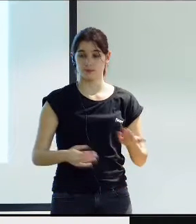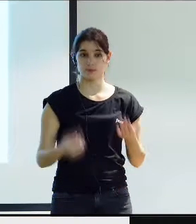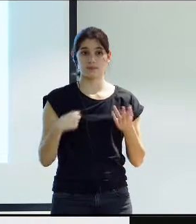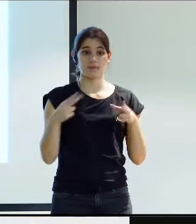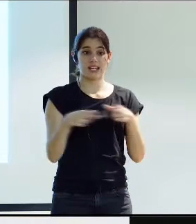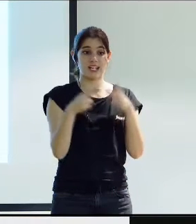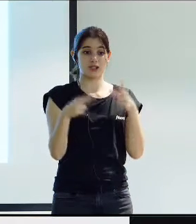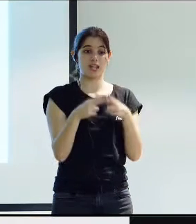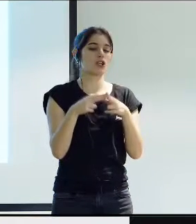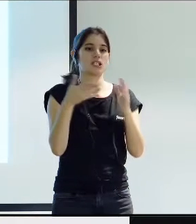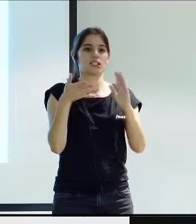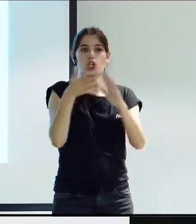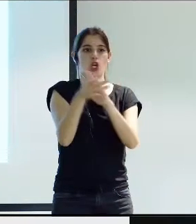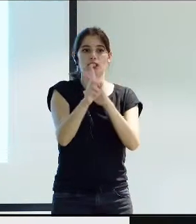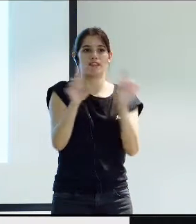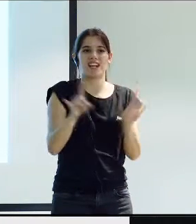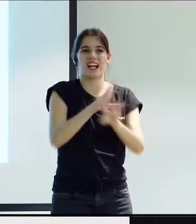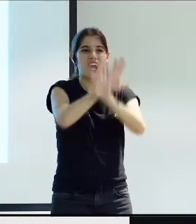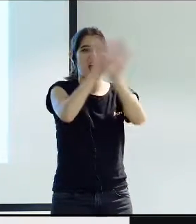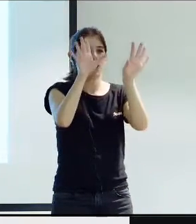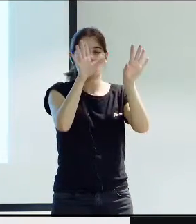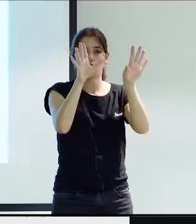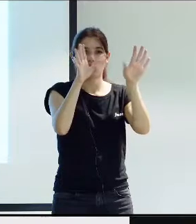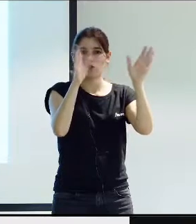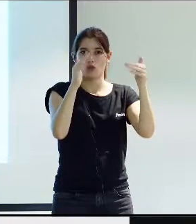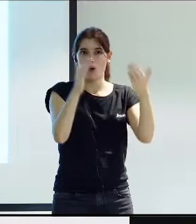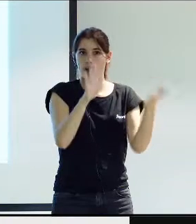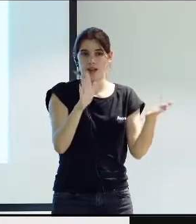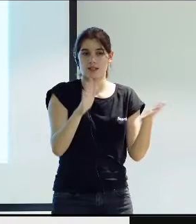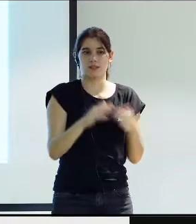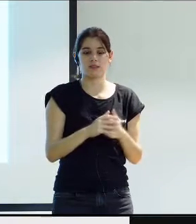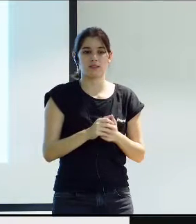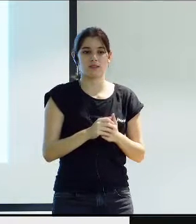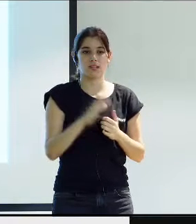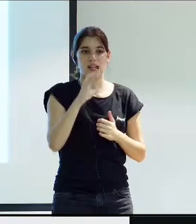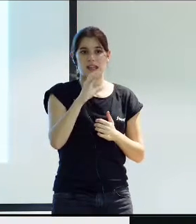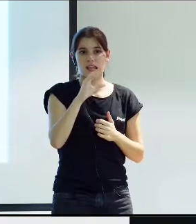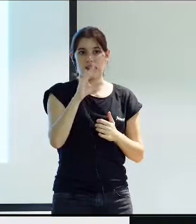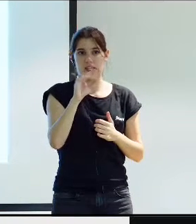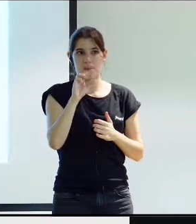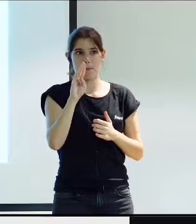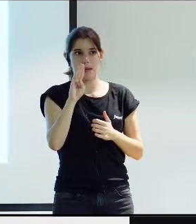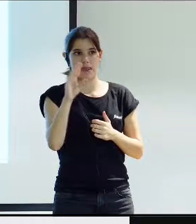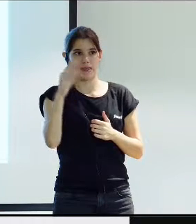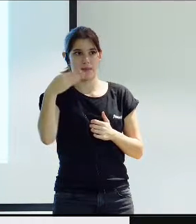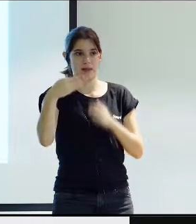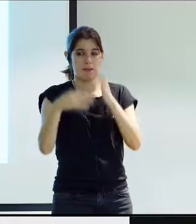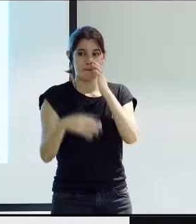So this is about all kinds of organizations that can